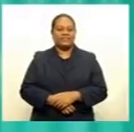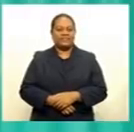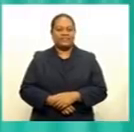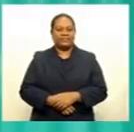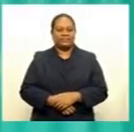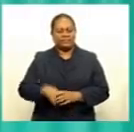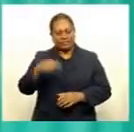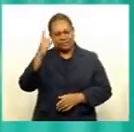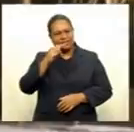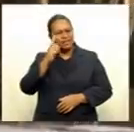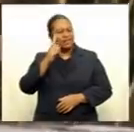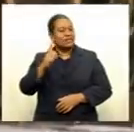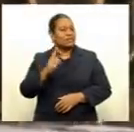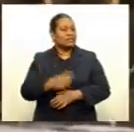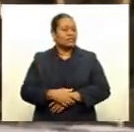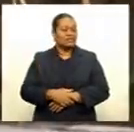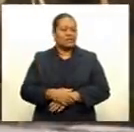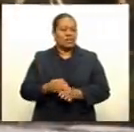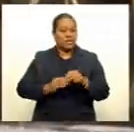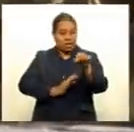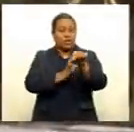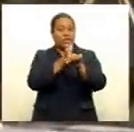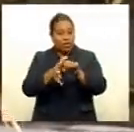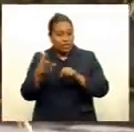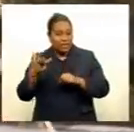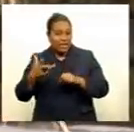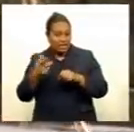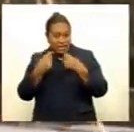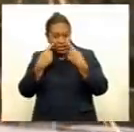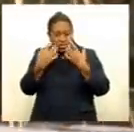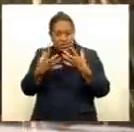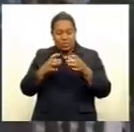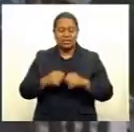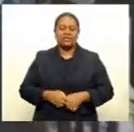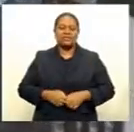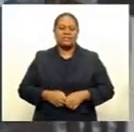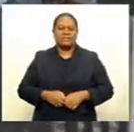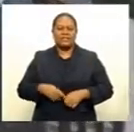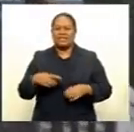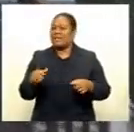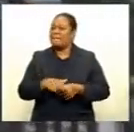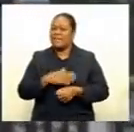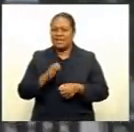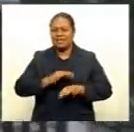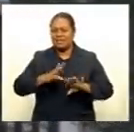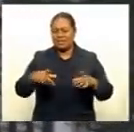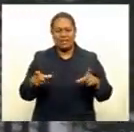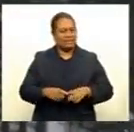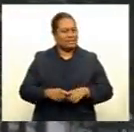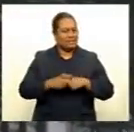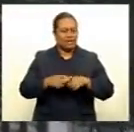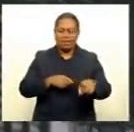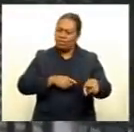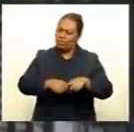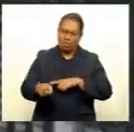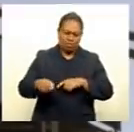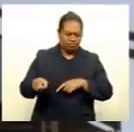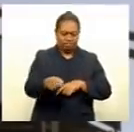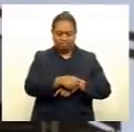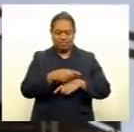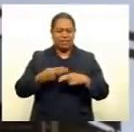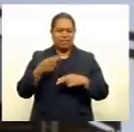some increment there. With the COVID-19 situation also making things more difficult, majority of these